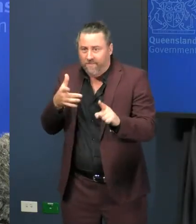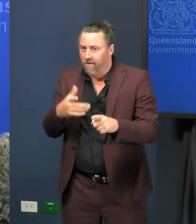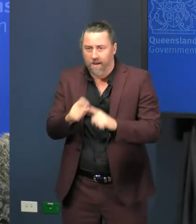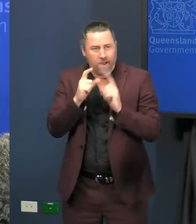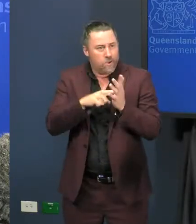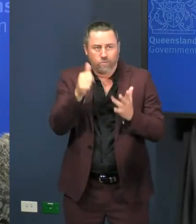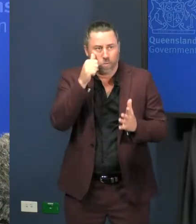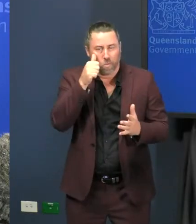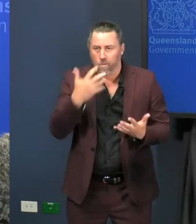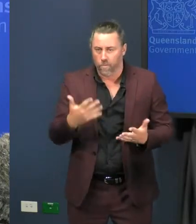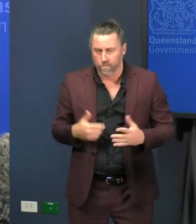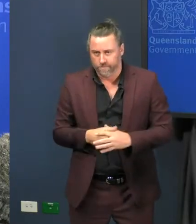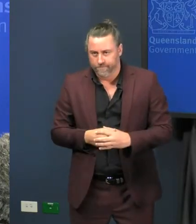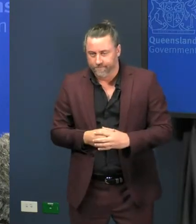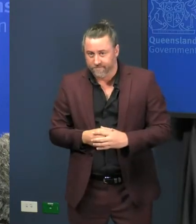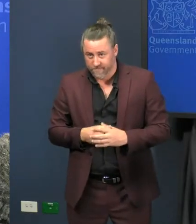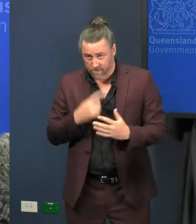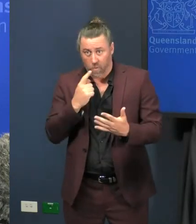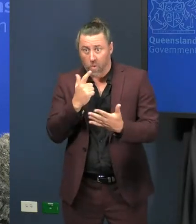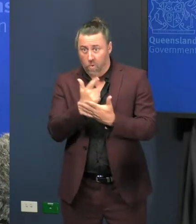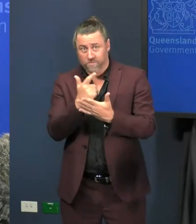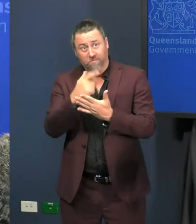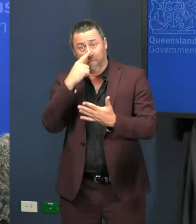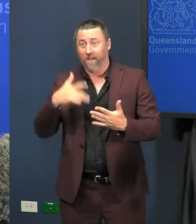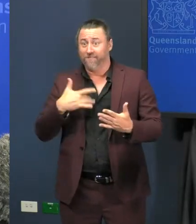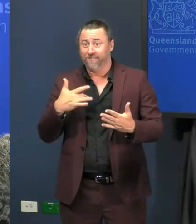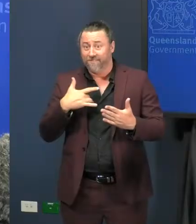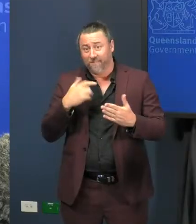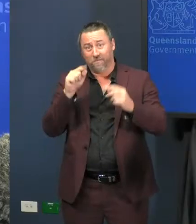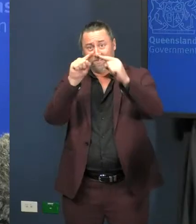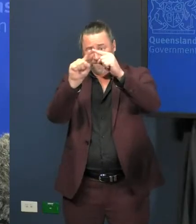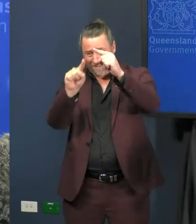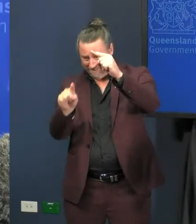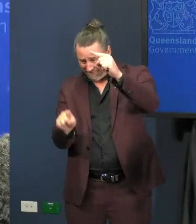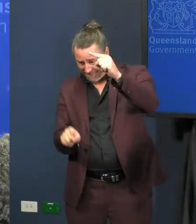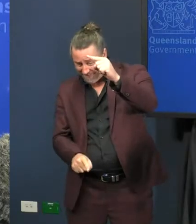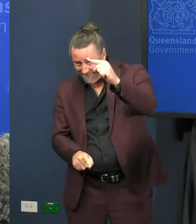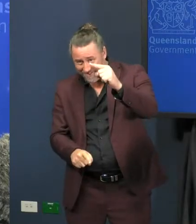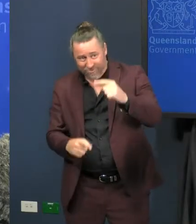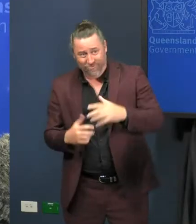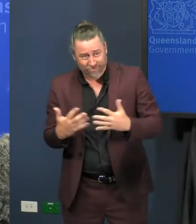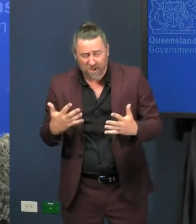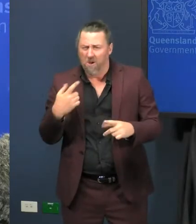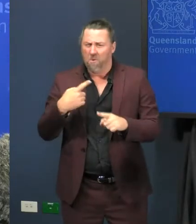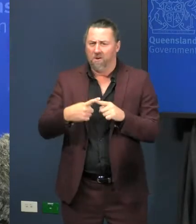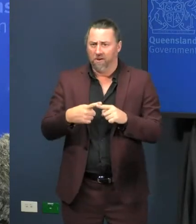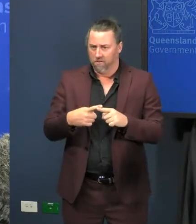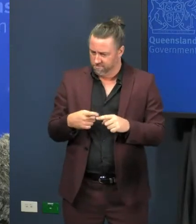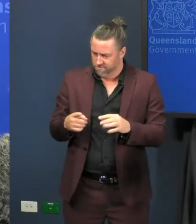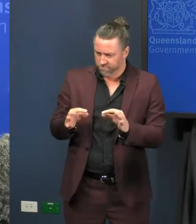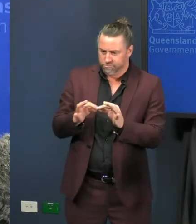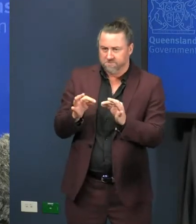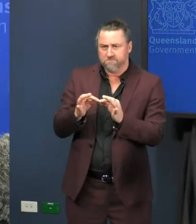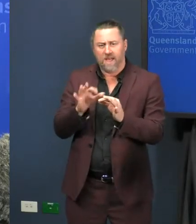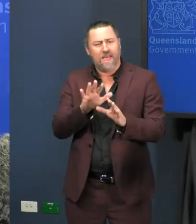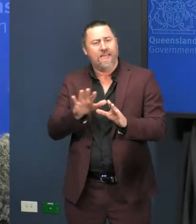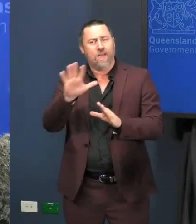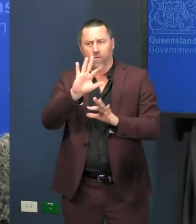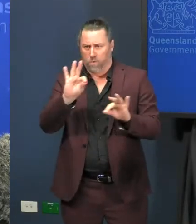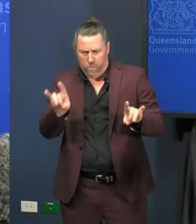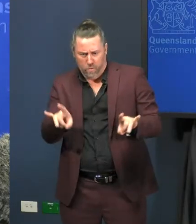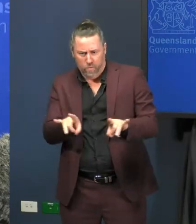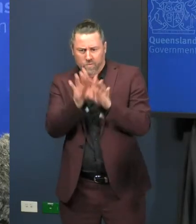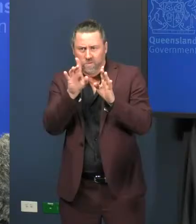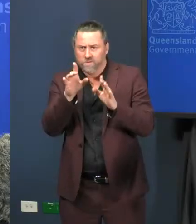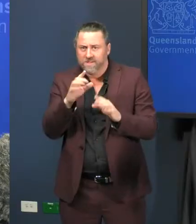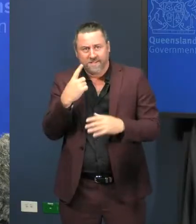Given the size of that population and the fact it's at a part of the state that we often don't see these warnings, we thought that it would be